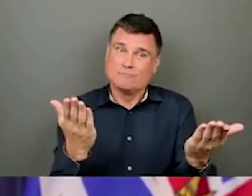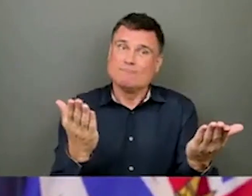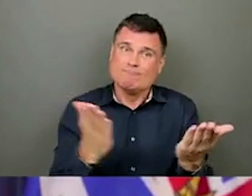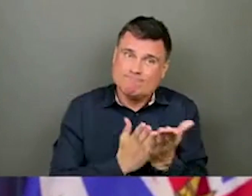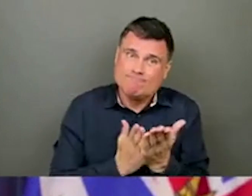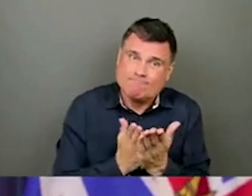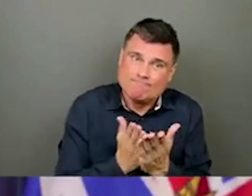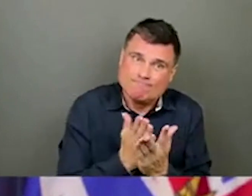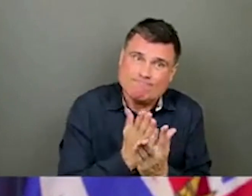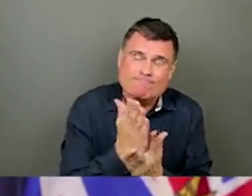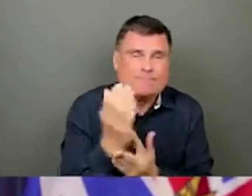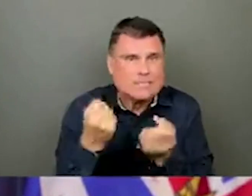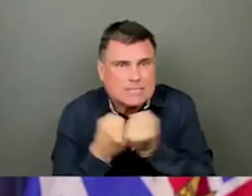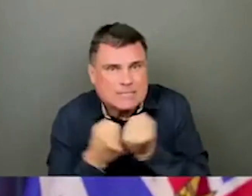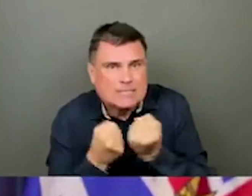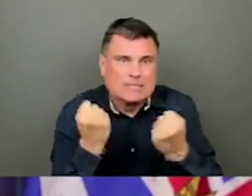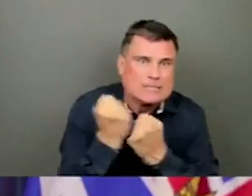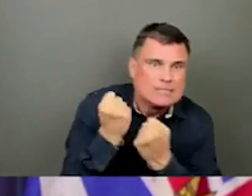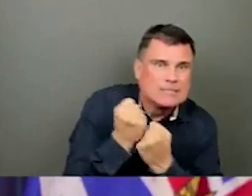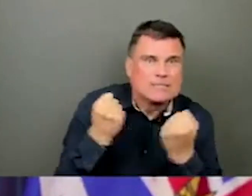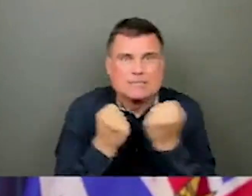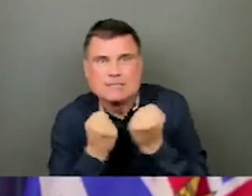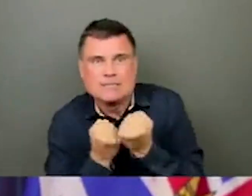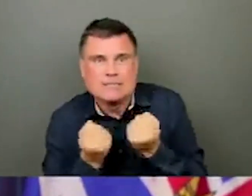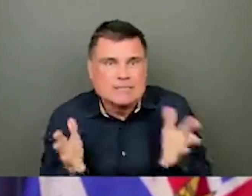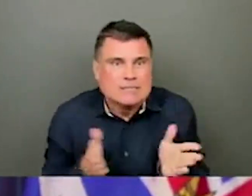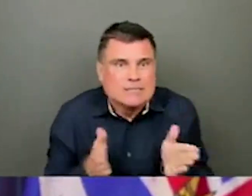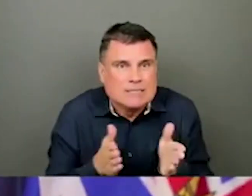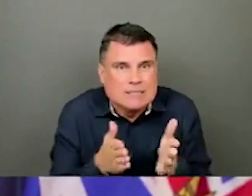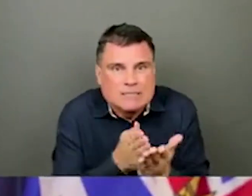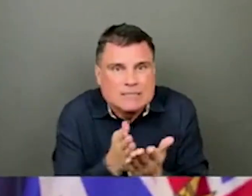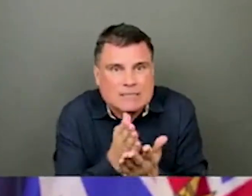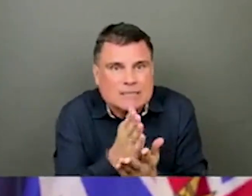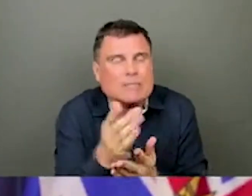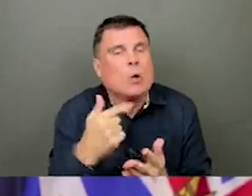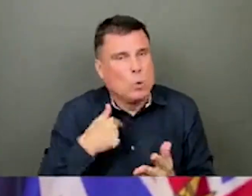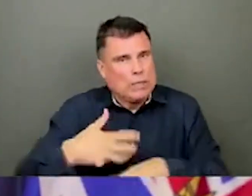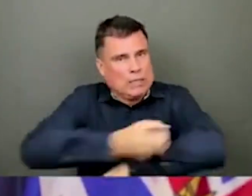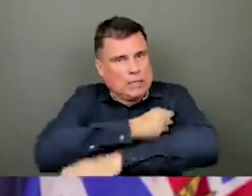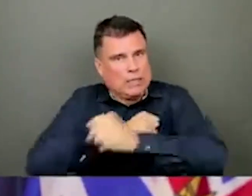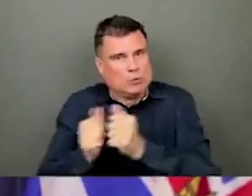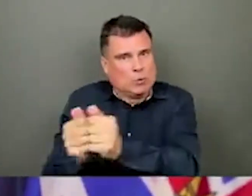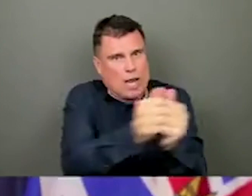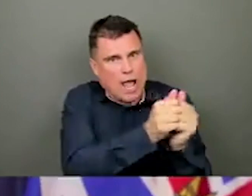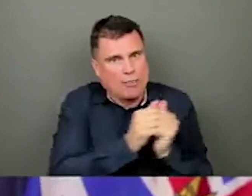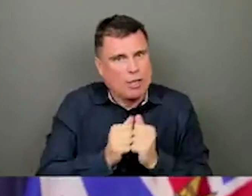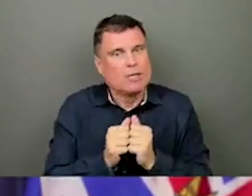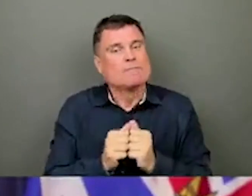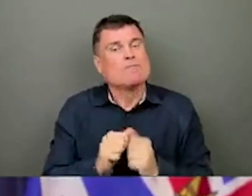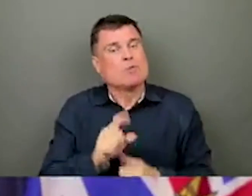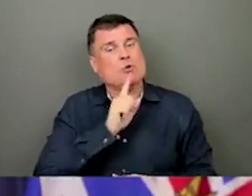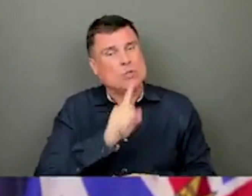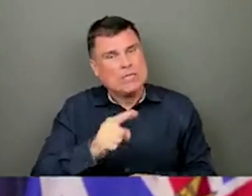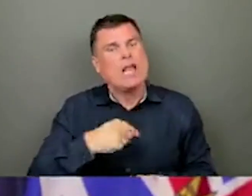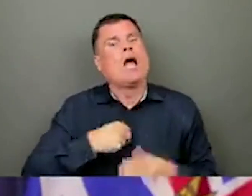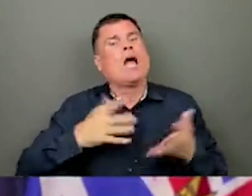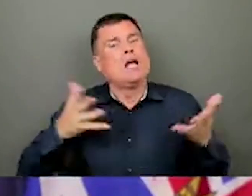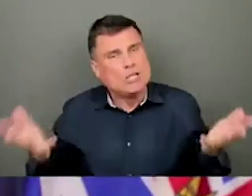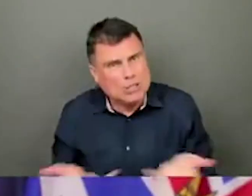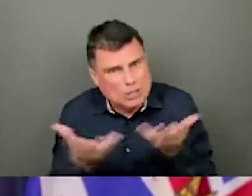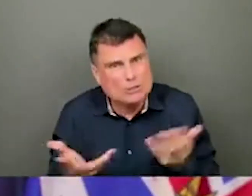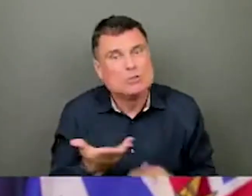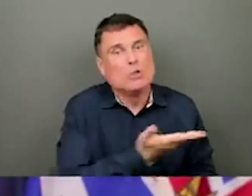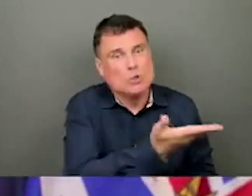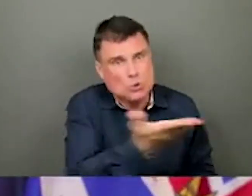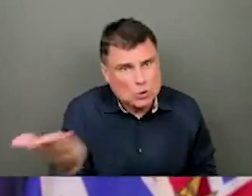pandemic. This is an action we can take together safely. I encourage everyone to take advantage of the opportunities across British Columbia to